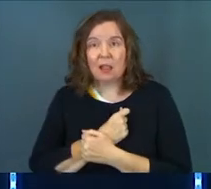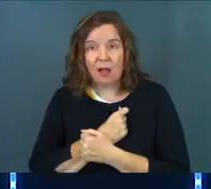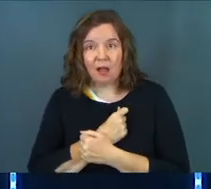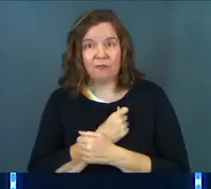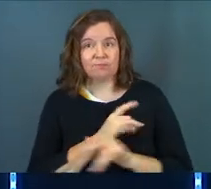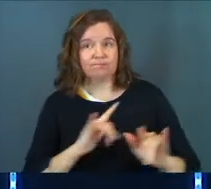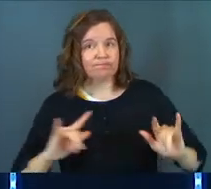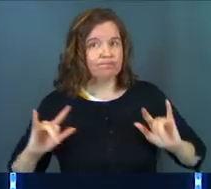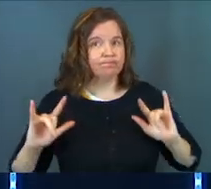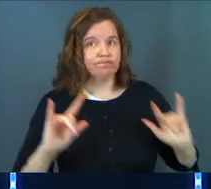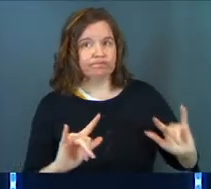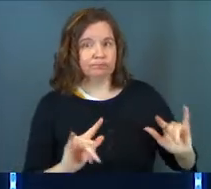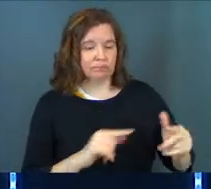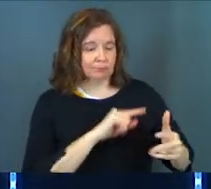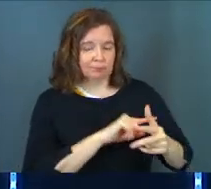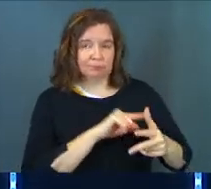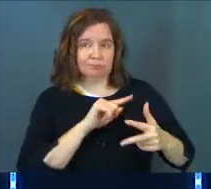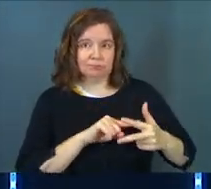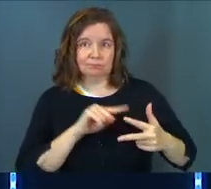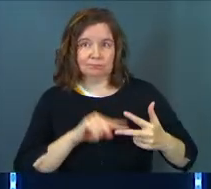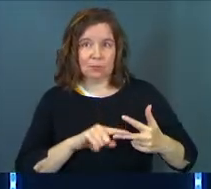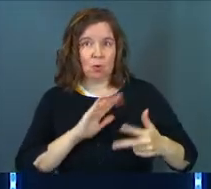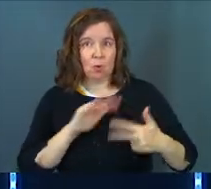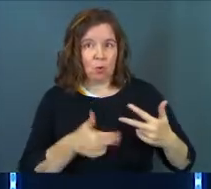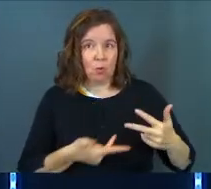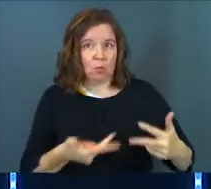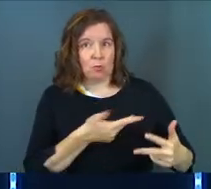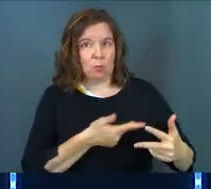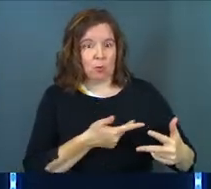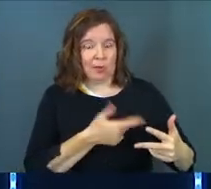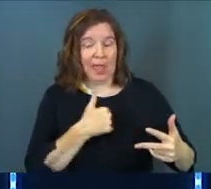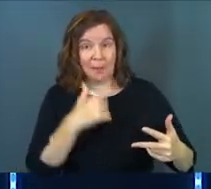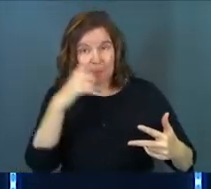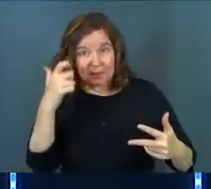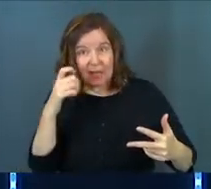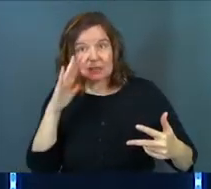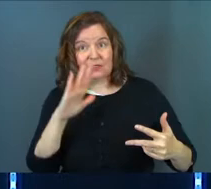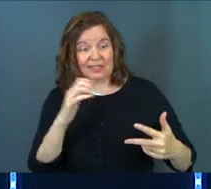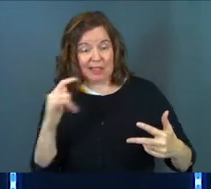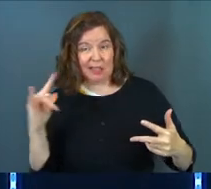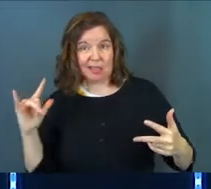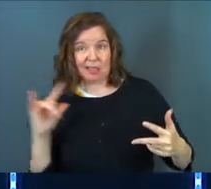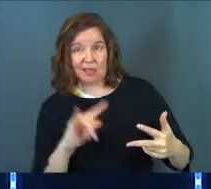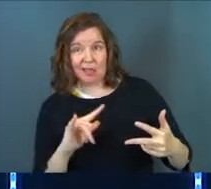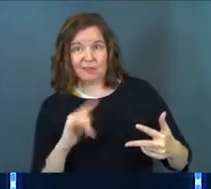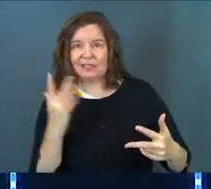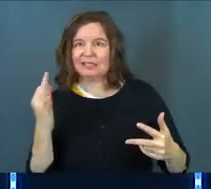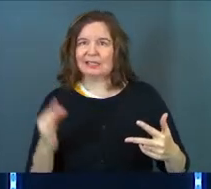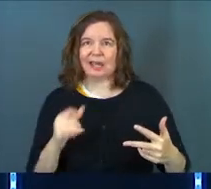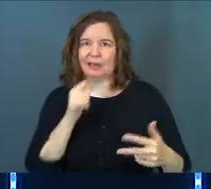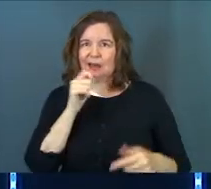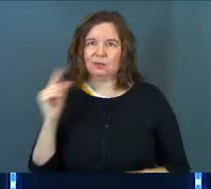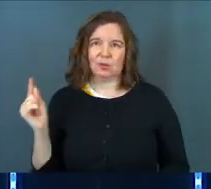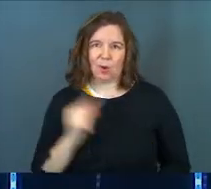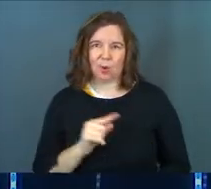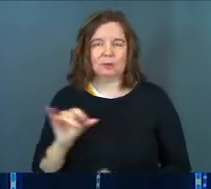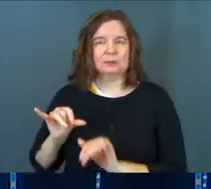all three of them individually, and it was as a result of his love for them that he decided not to